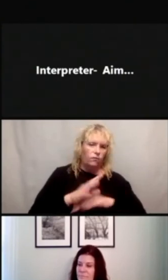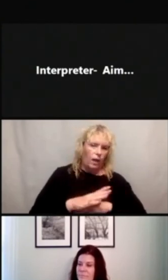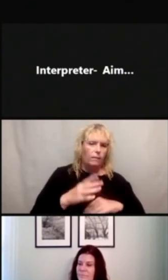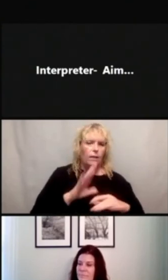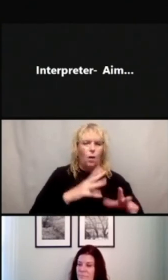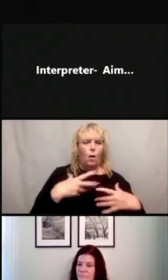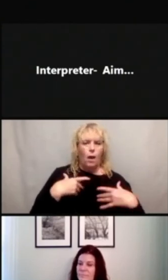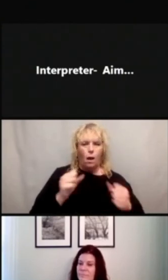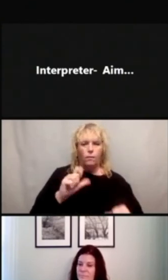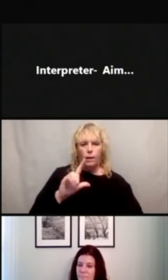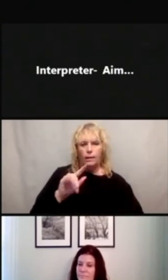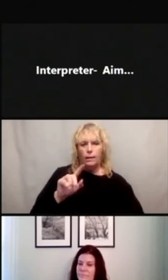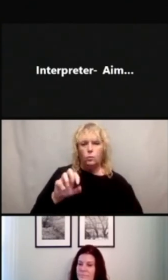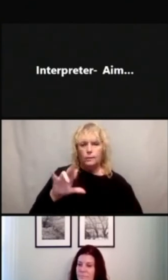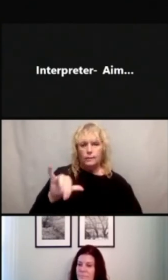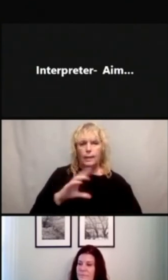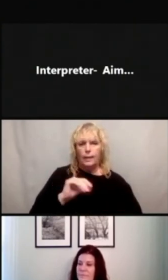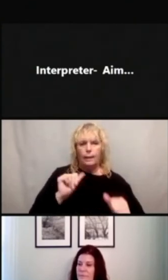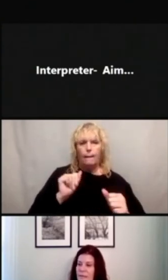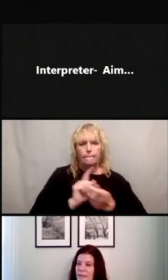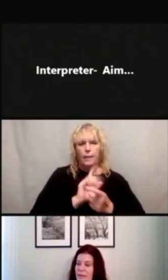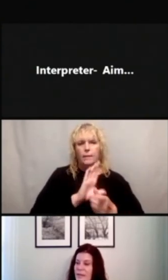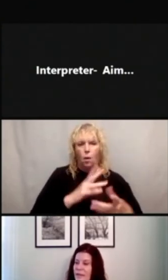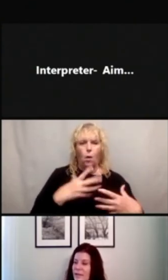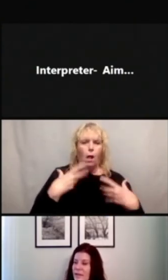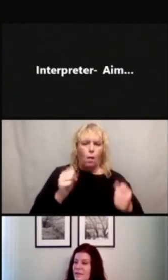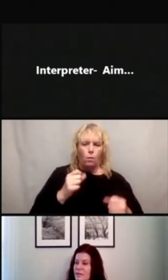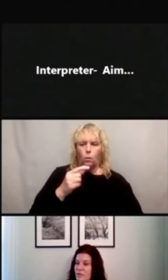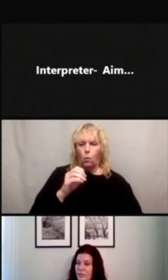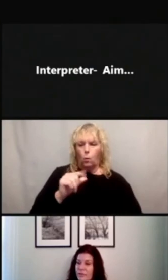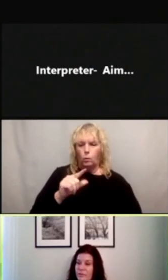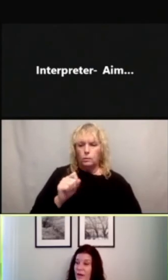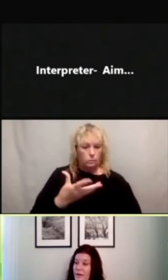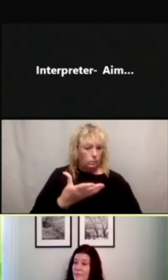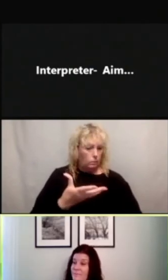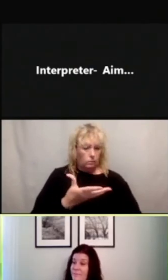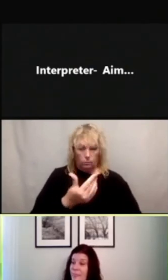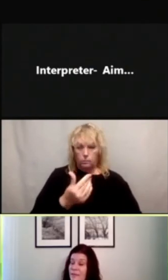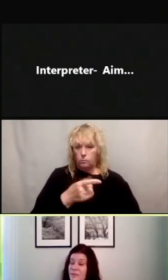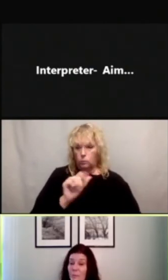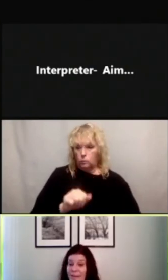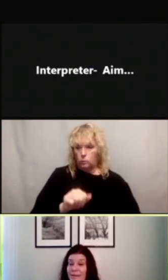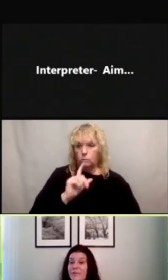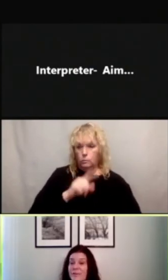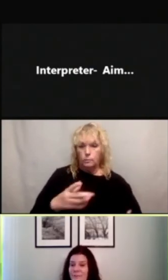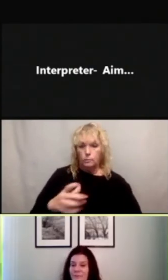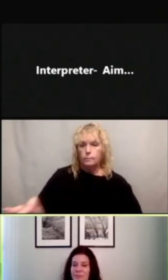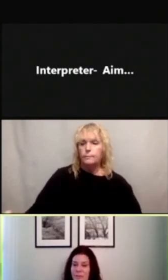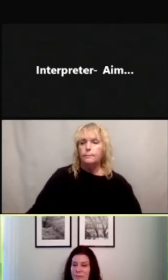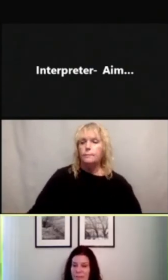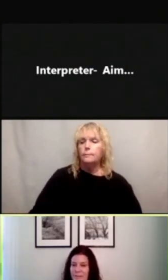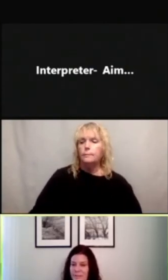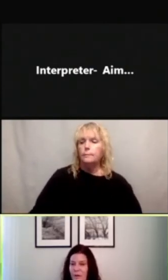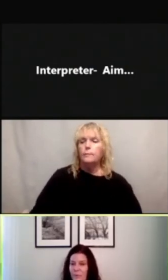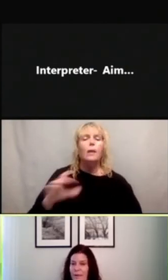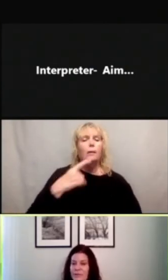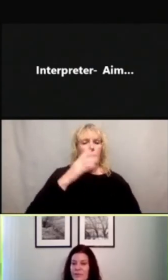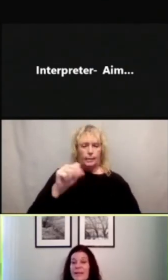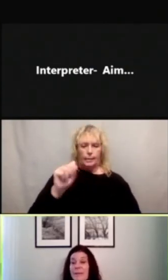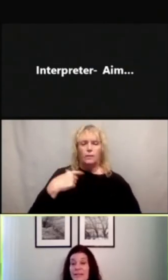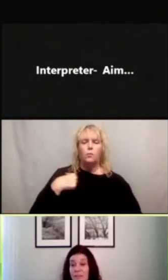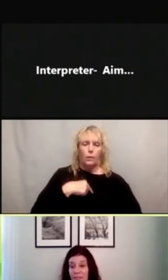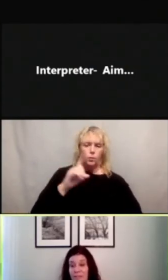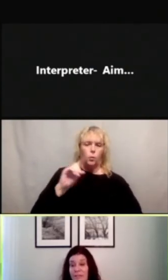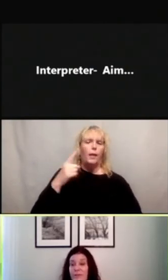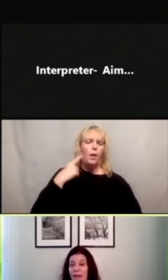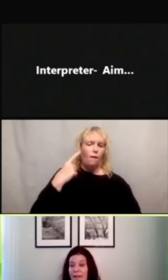health goals. You want to take that one, Heather? Sure. So we hear that from students. So when they